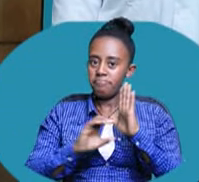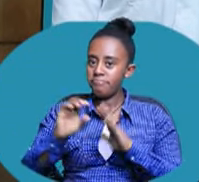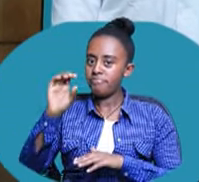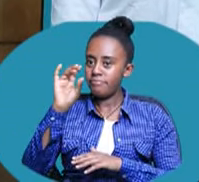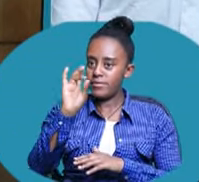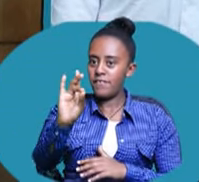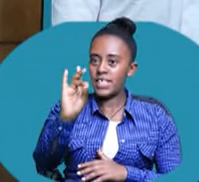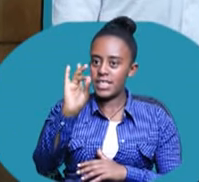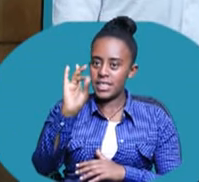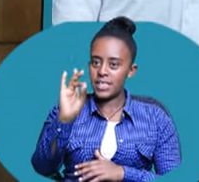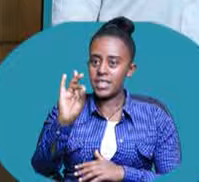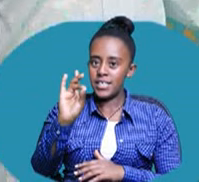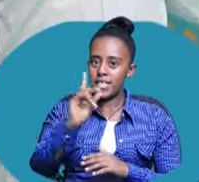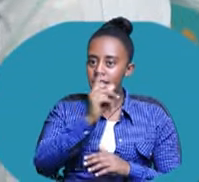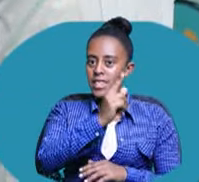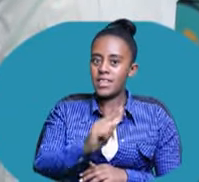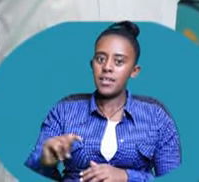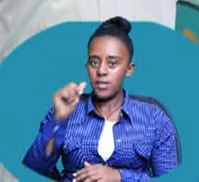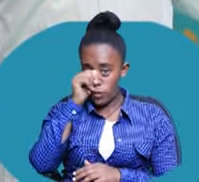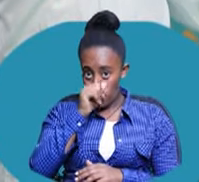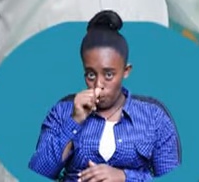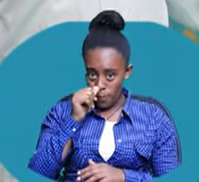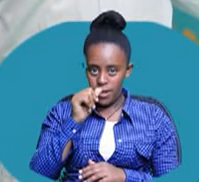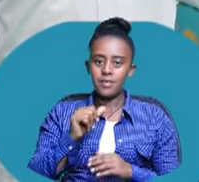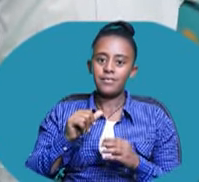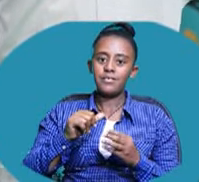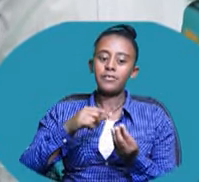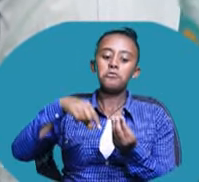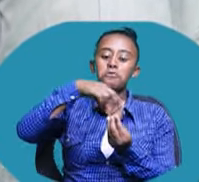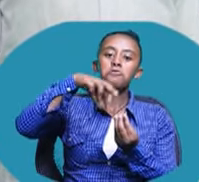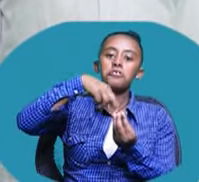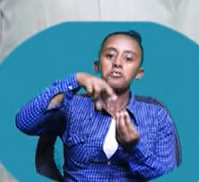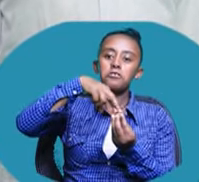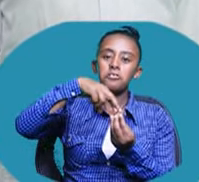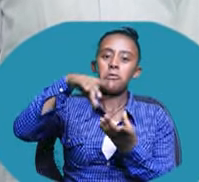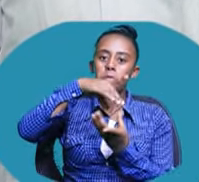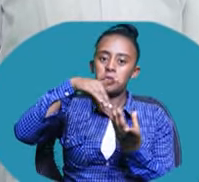7, the Ethiopian region and the Horn of Africa.